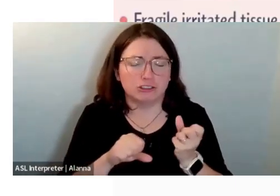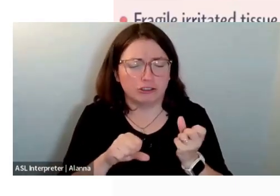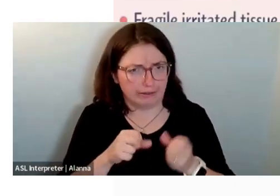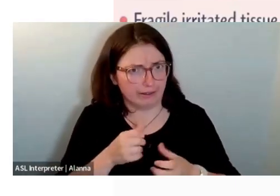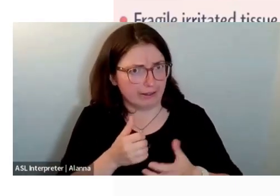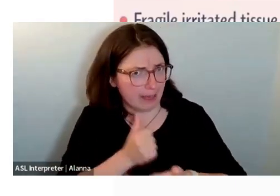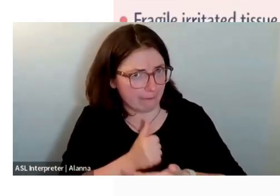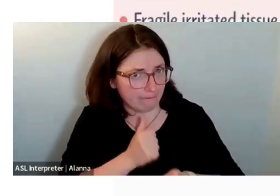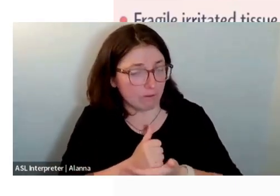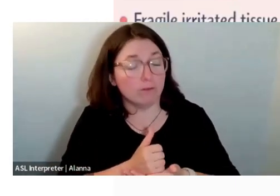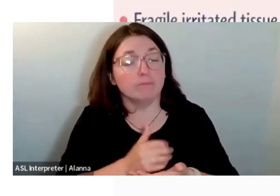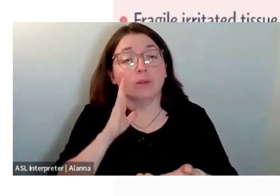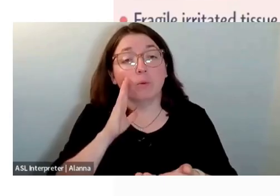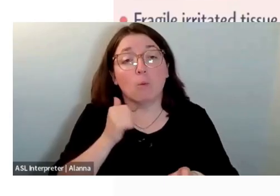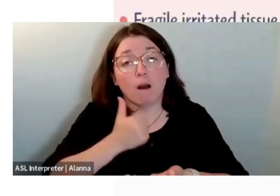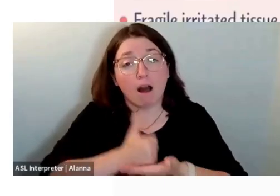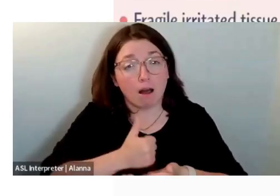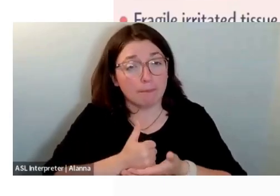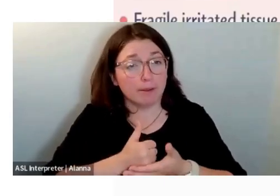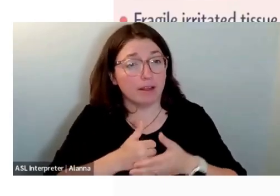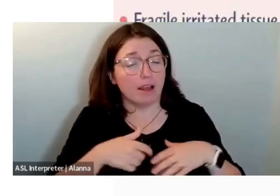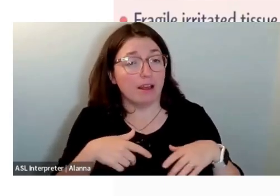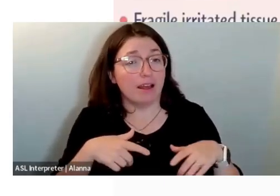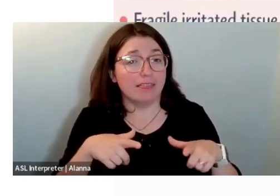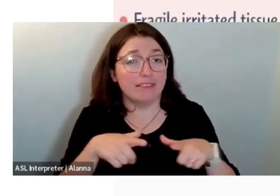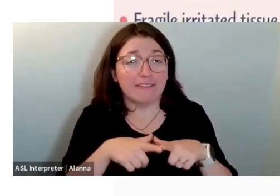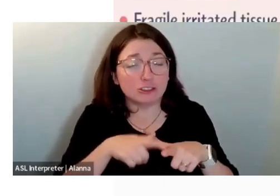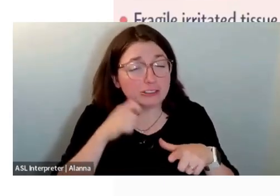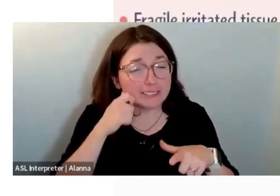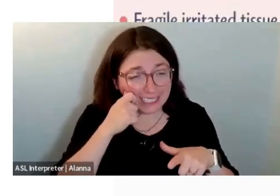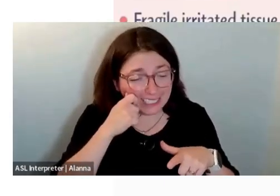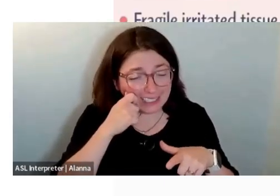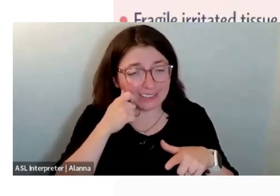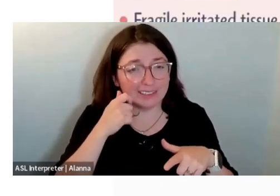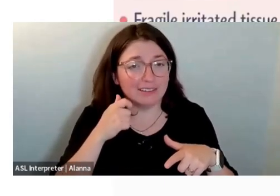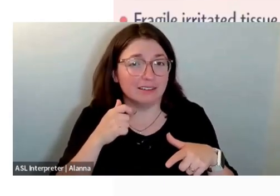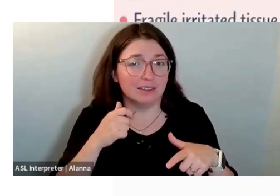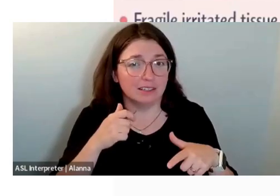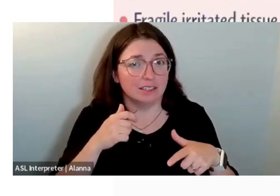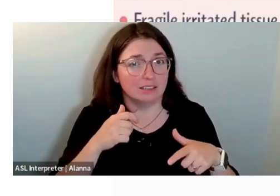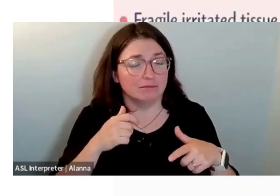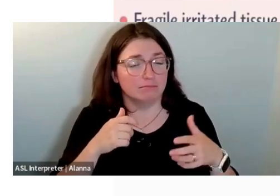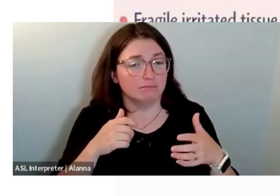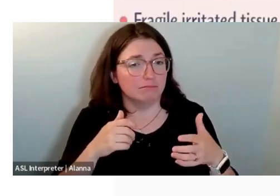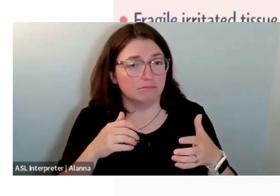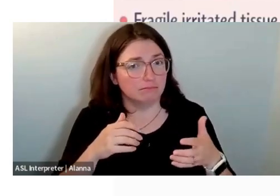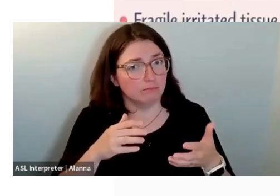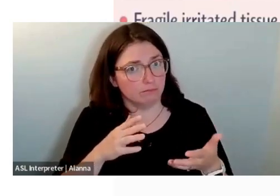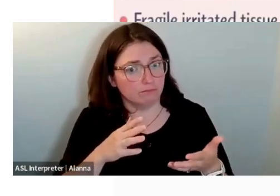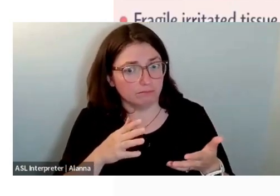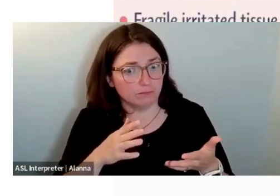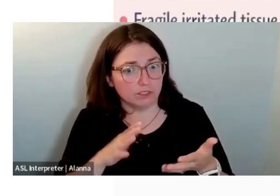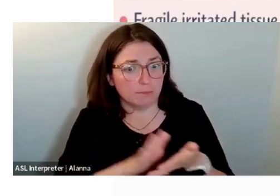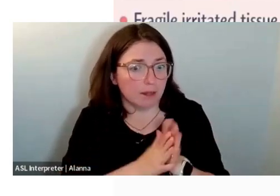remain elastic. And this is where devices like vaginal inserts, also called dilators, can be